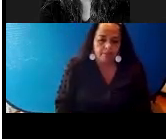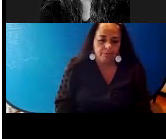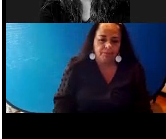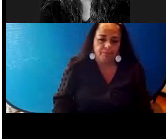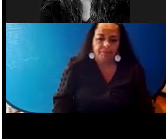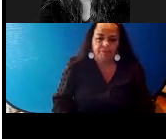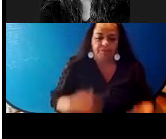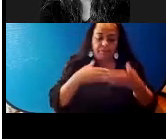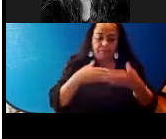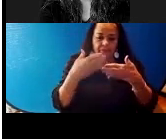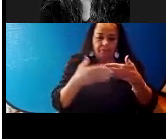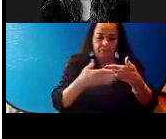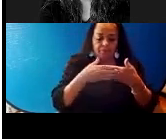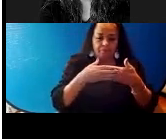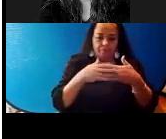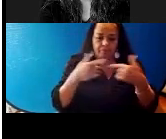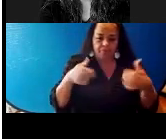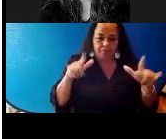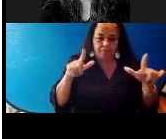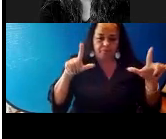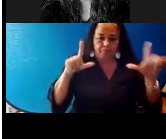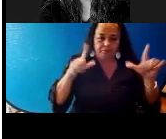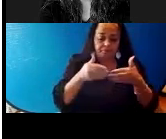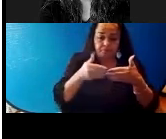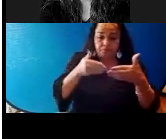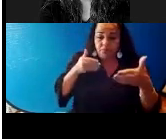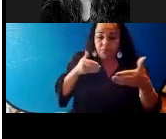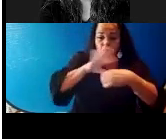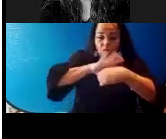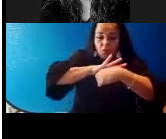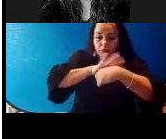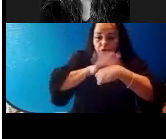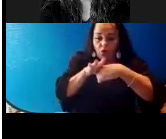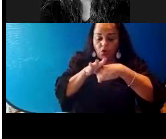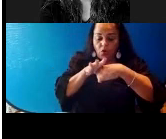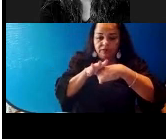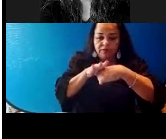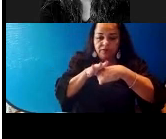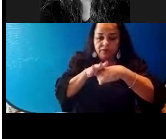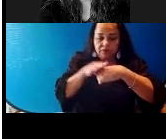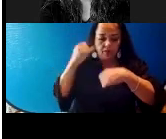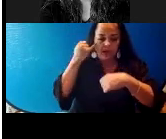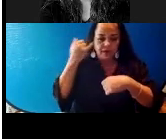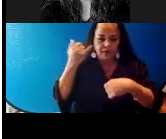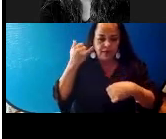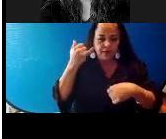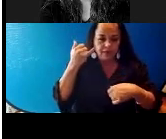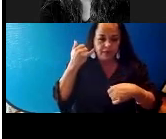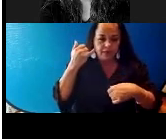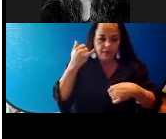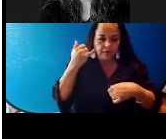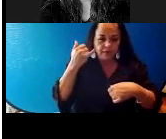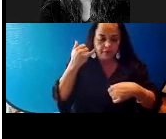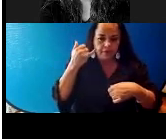And the next slide, this is actually a pre-COVID illustration, right? That Ramsey County, I think we can just say Ramsey now because